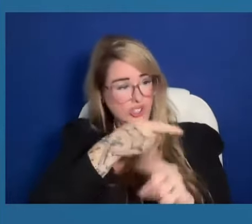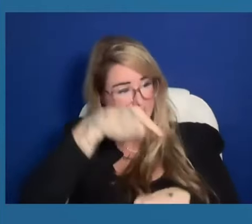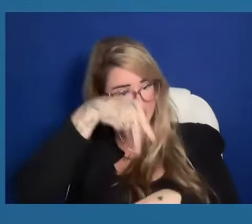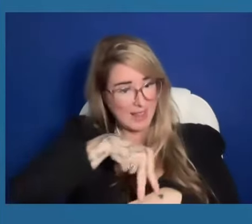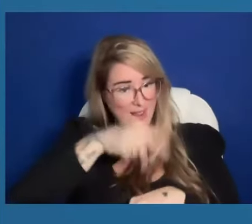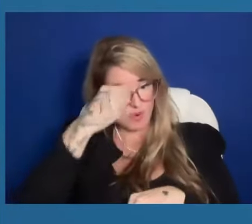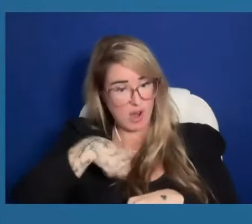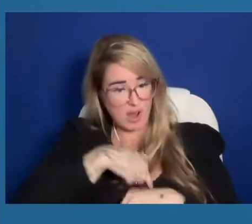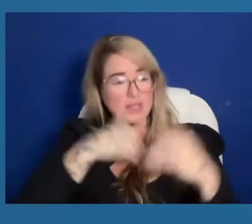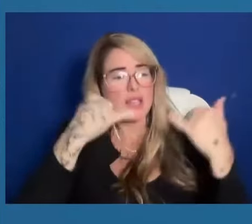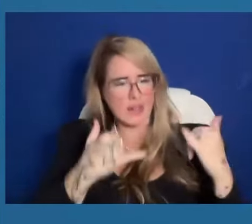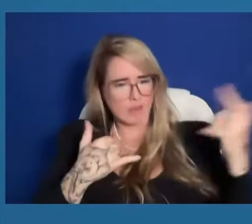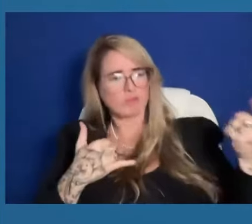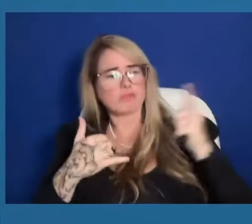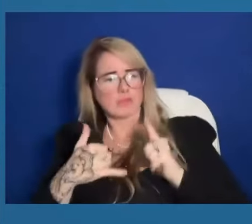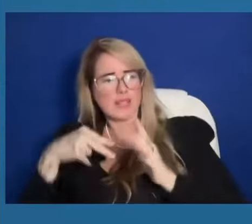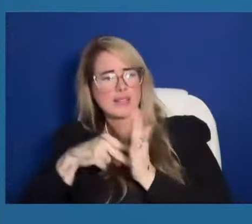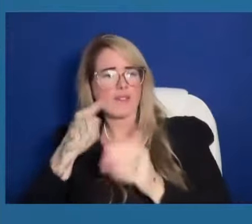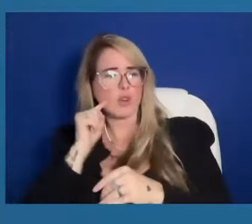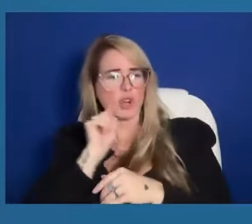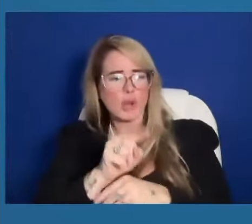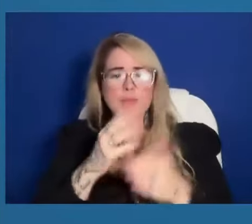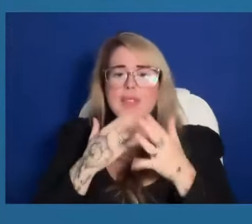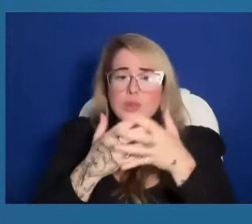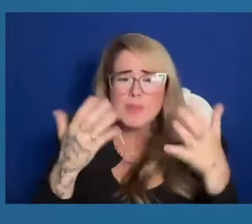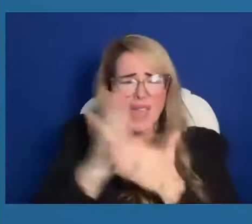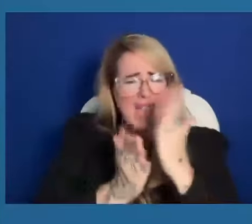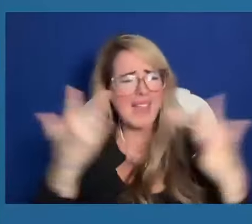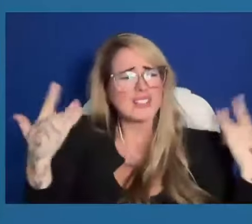why we're all here together. Thank you so much. Hands off.